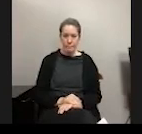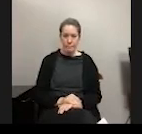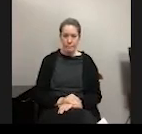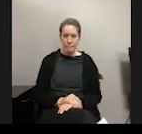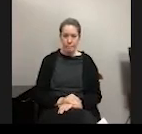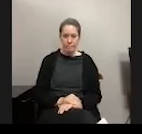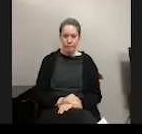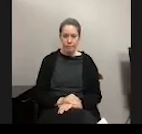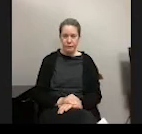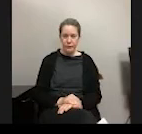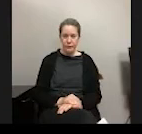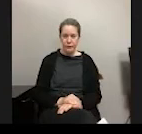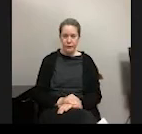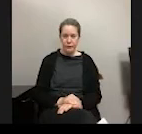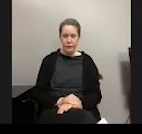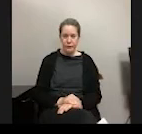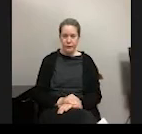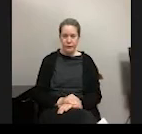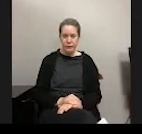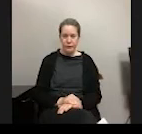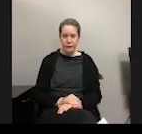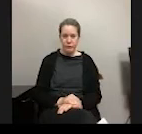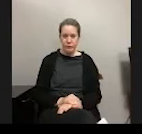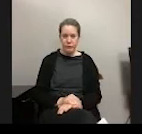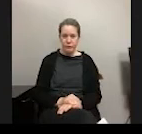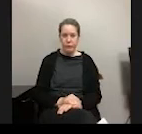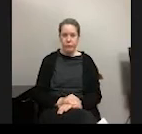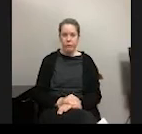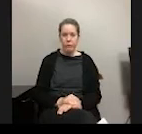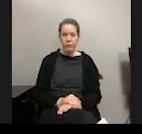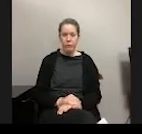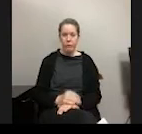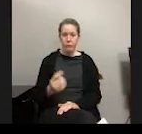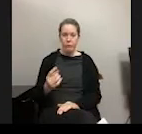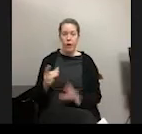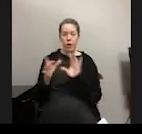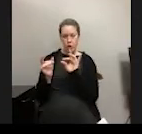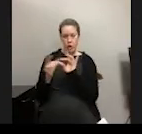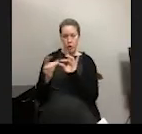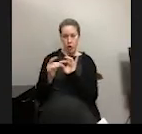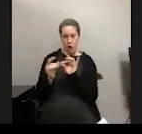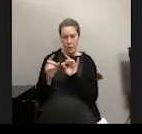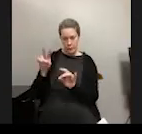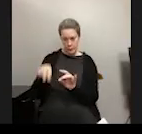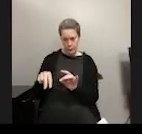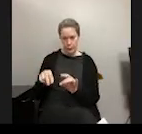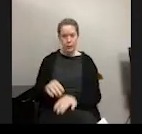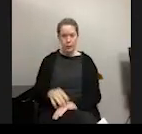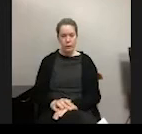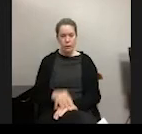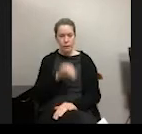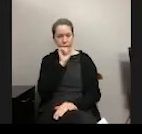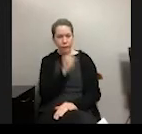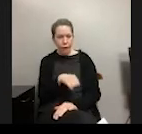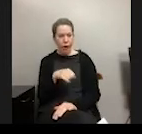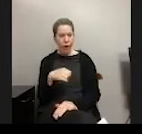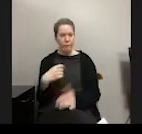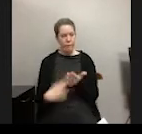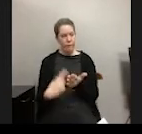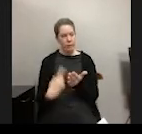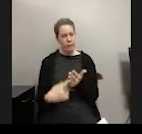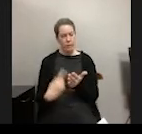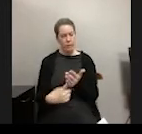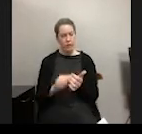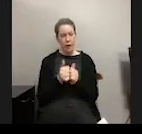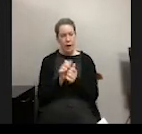Thank you. The question, so this is a comment, sorry. I just love the conversation and the way language is shifting around the role of